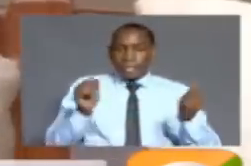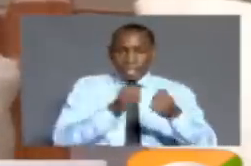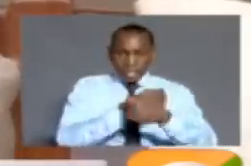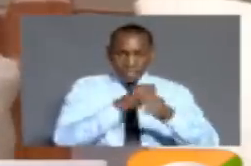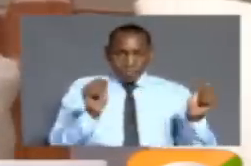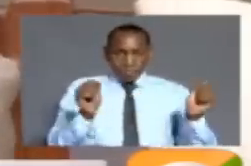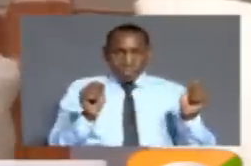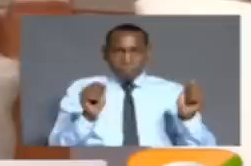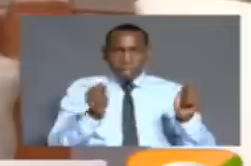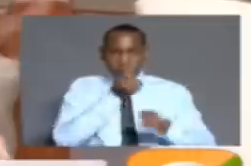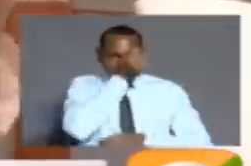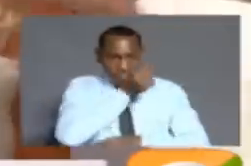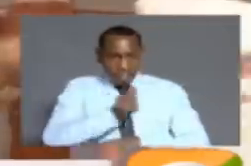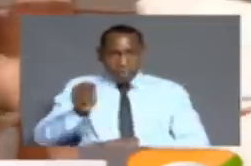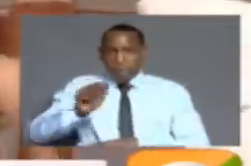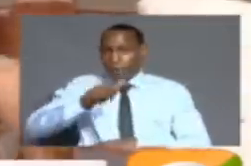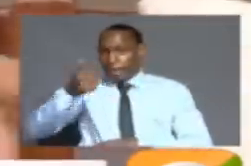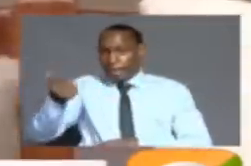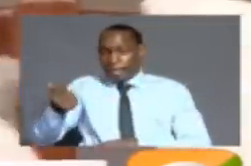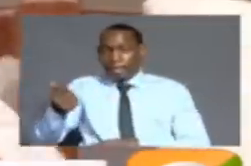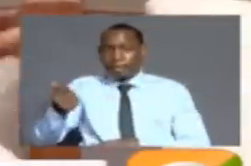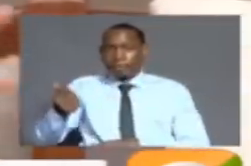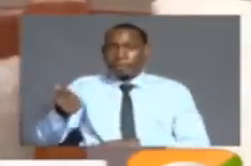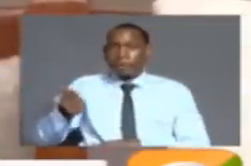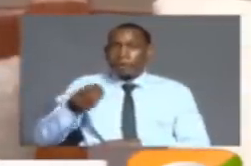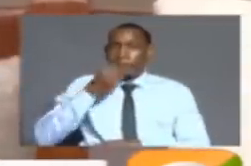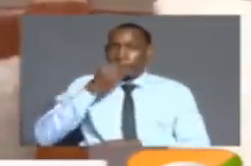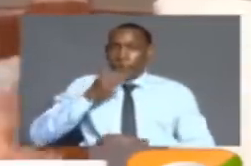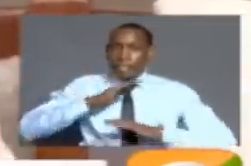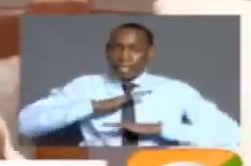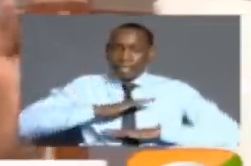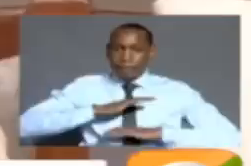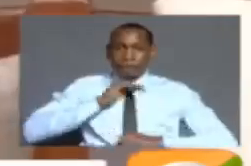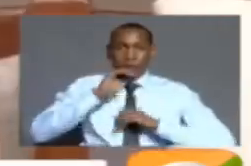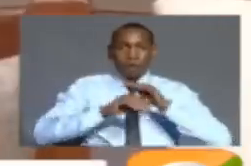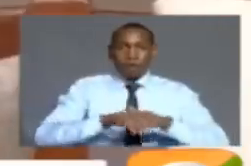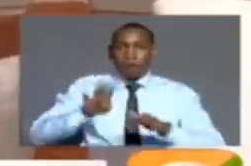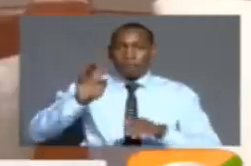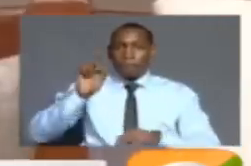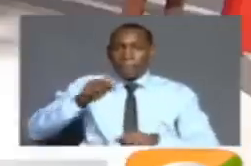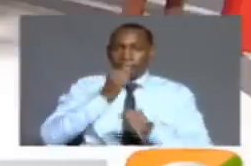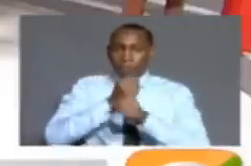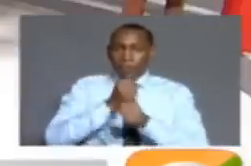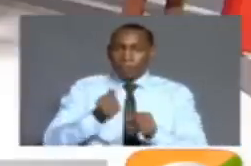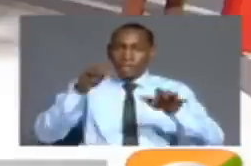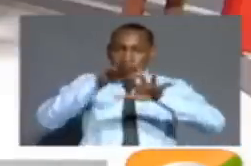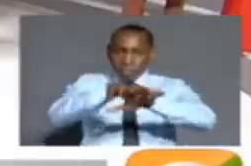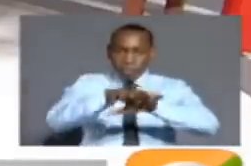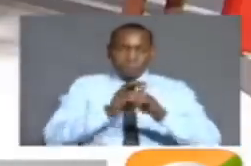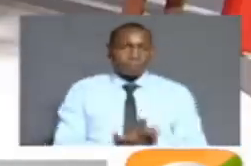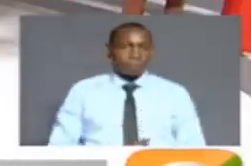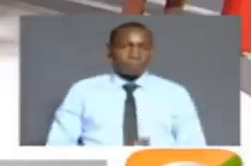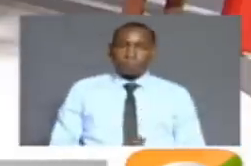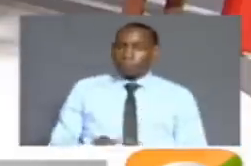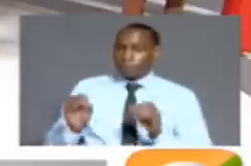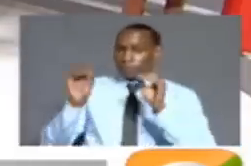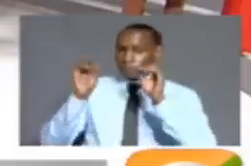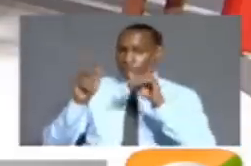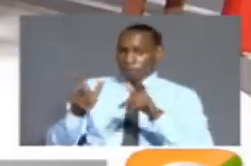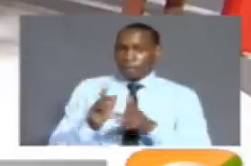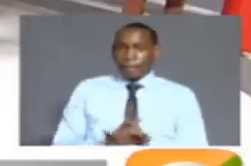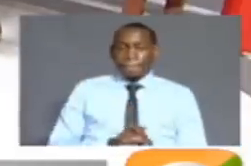our hands in the sand and forget about that as yeah. we just carry forward one. So all must work together. Okay. And I don't want to put words in